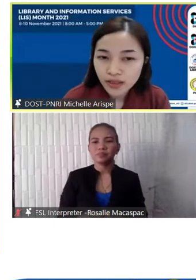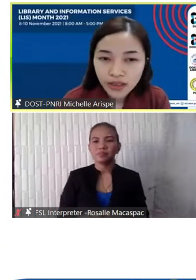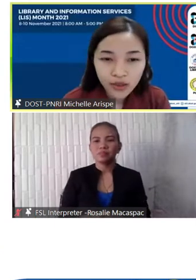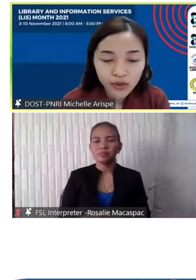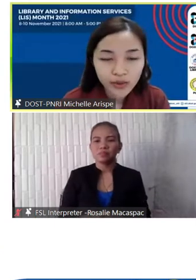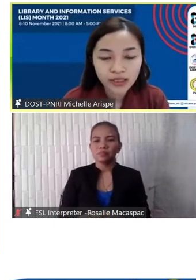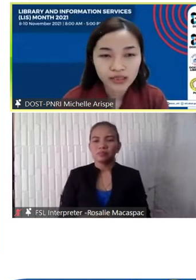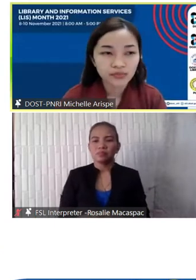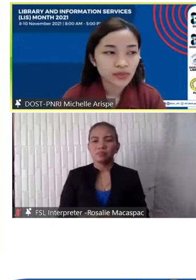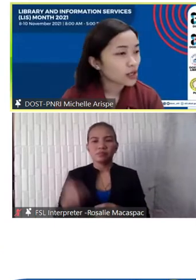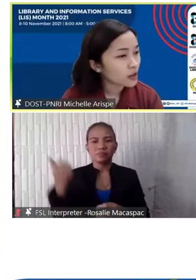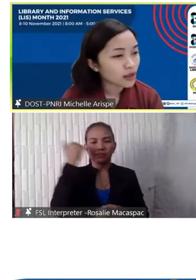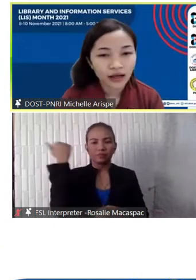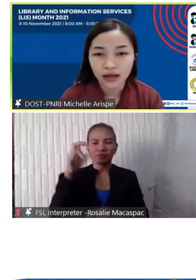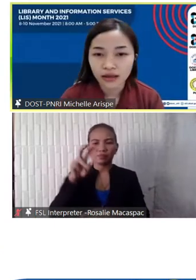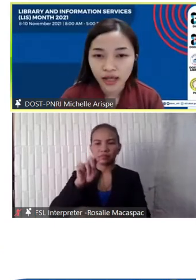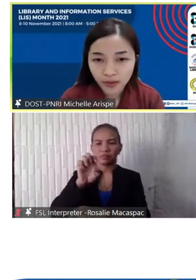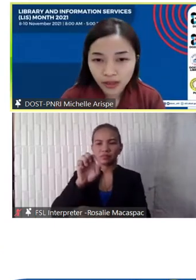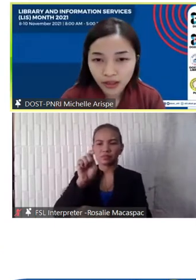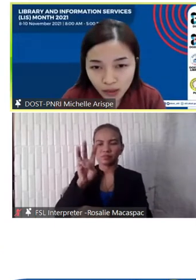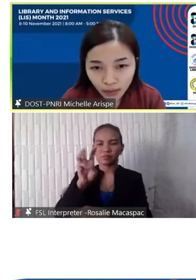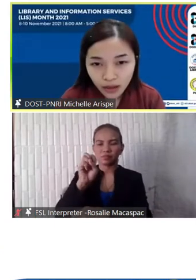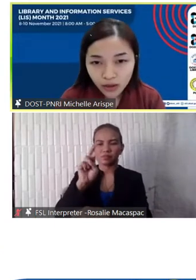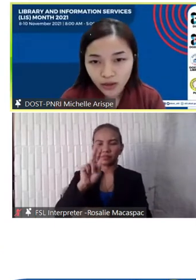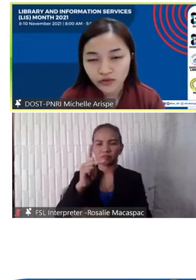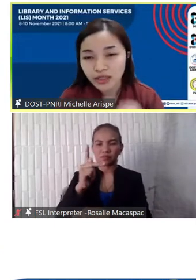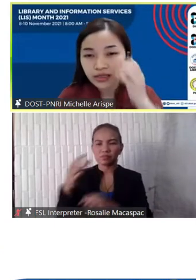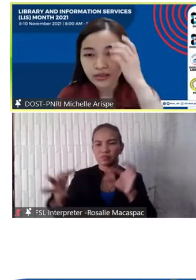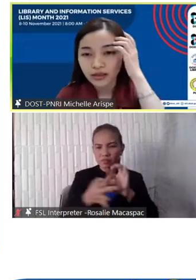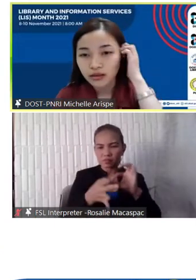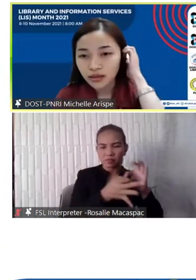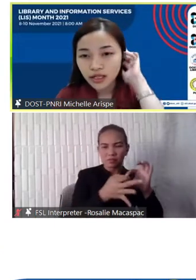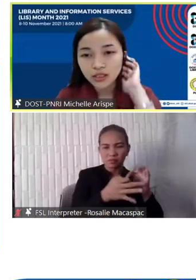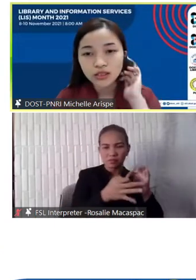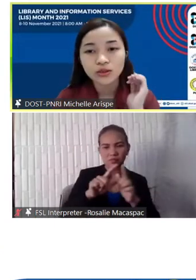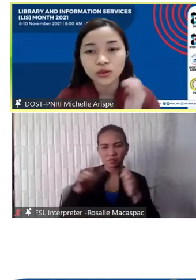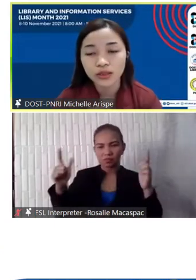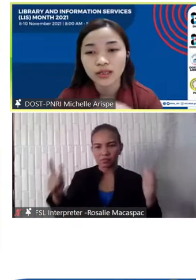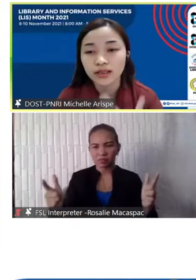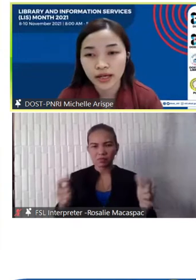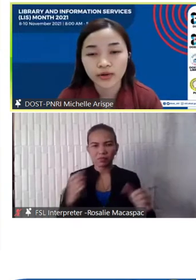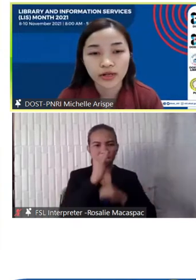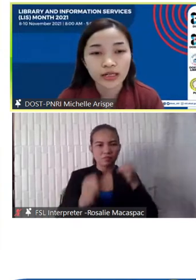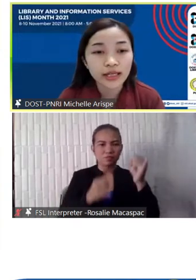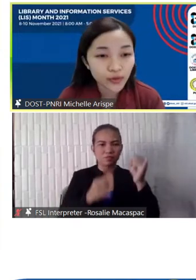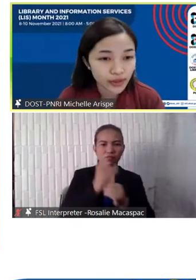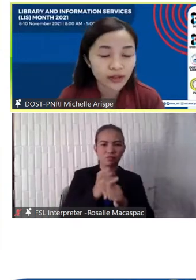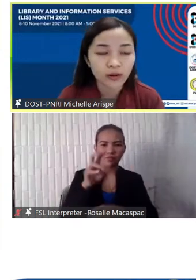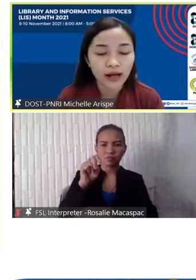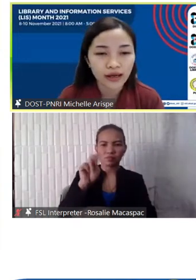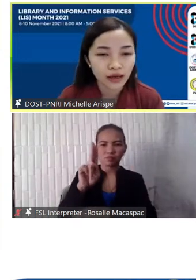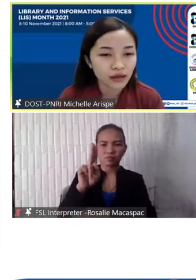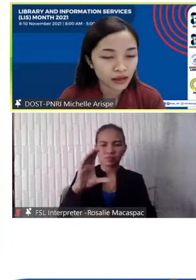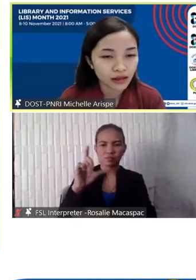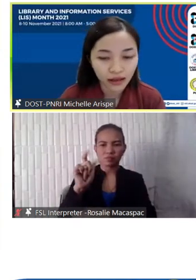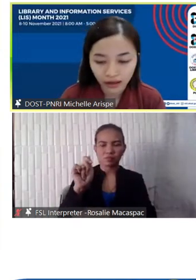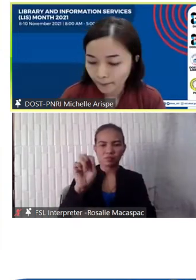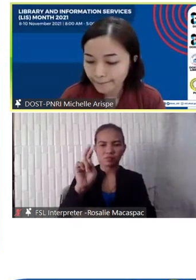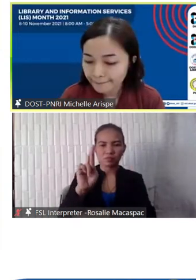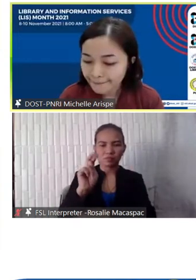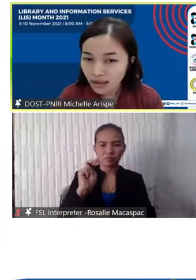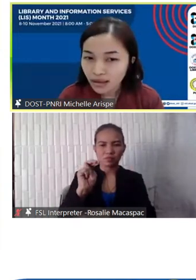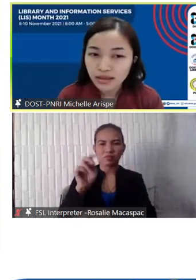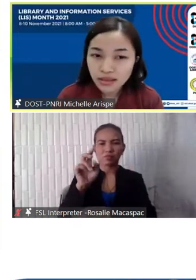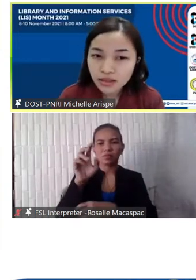So another network that the PNRI library is part of is the International Nuclear Library Network, or